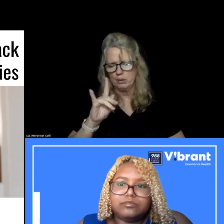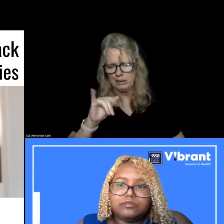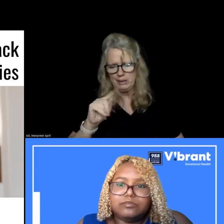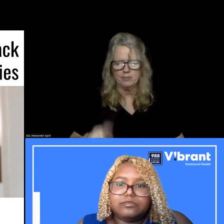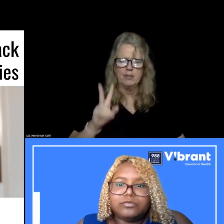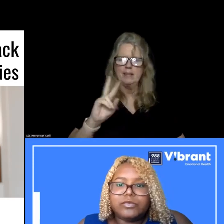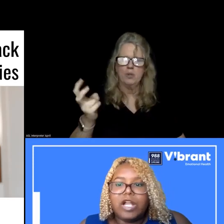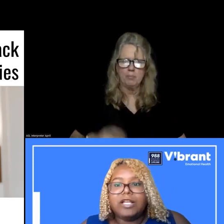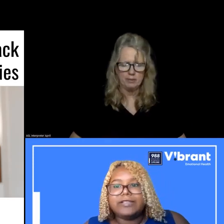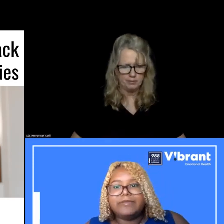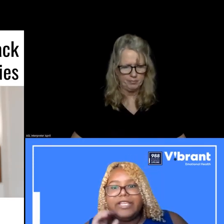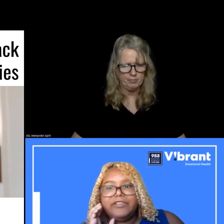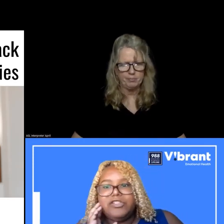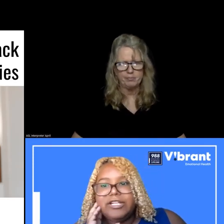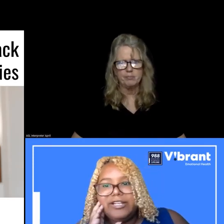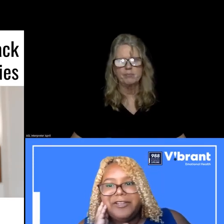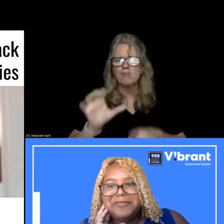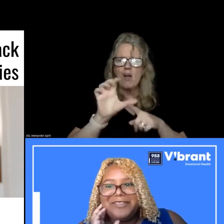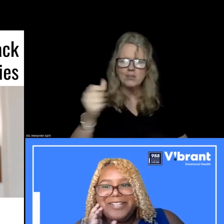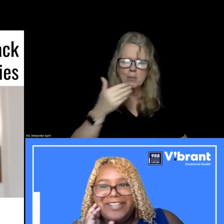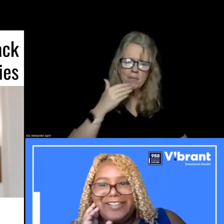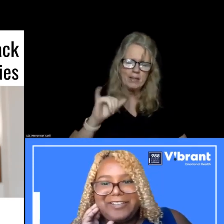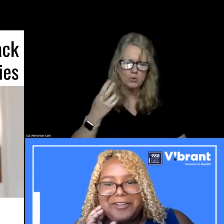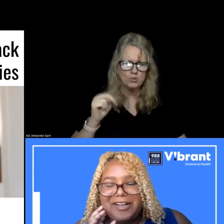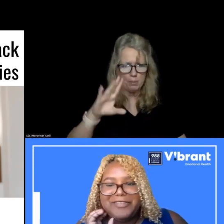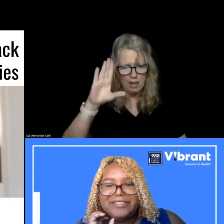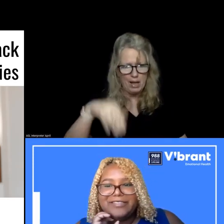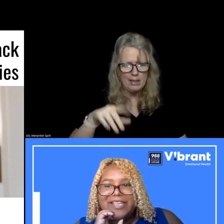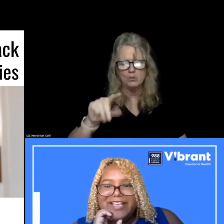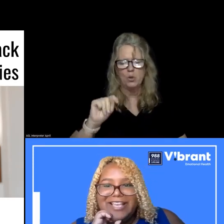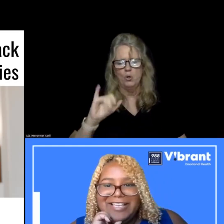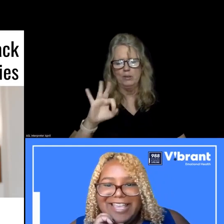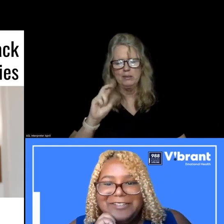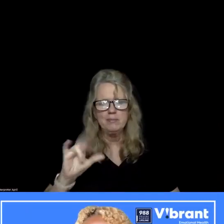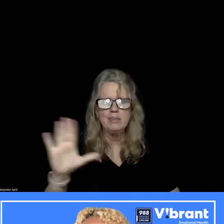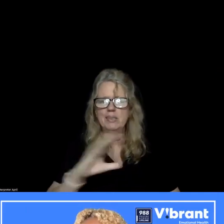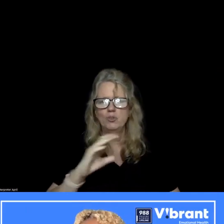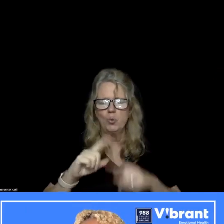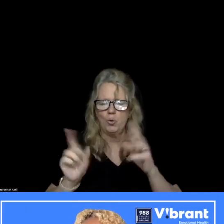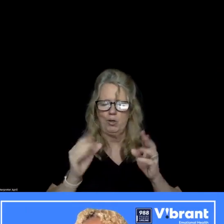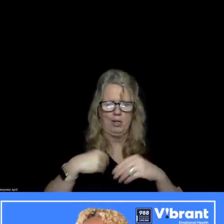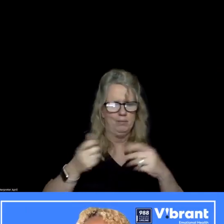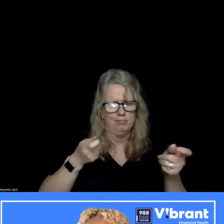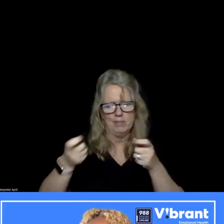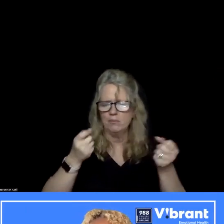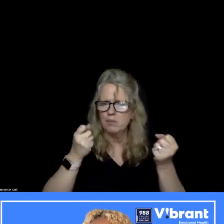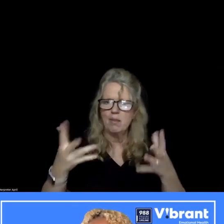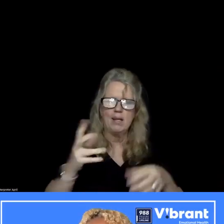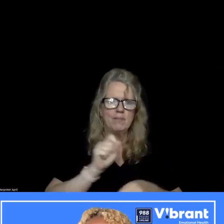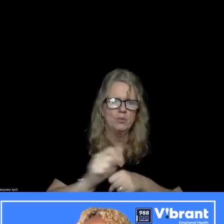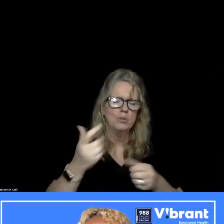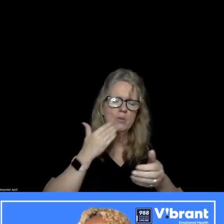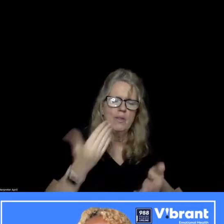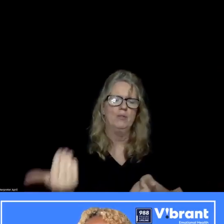topic. Awesome. Thank you, John. And I know Tiffany in your office handles a lot of this work. So again, just thank you all